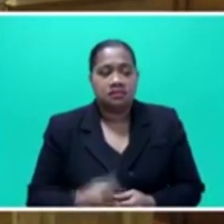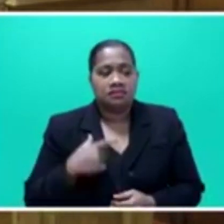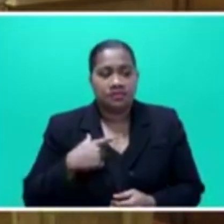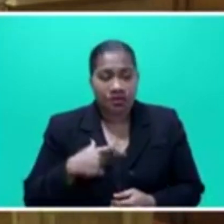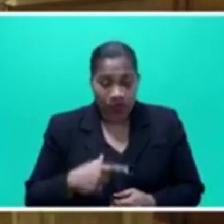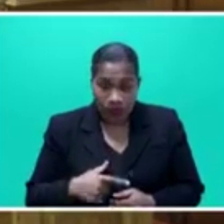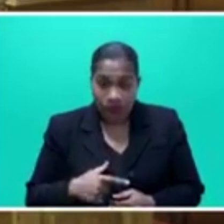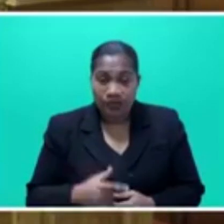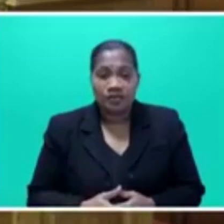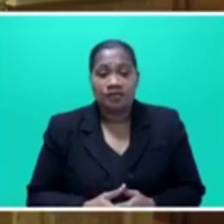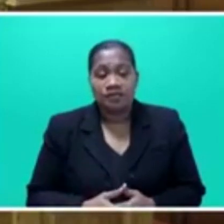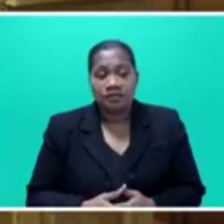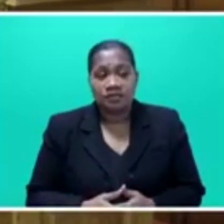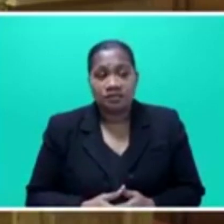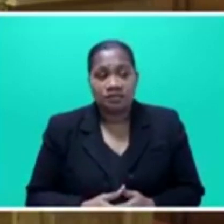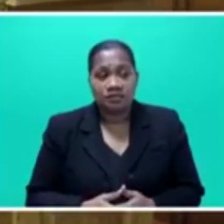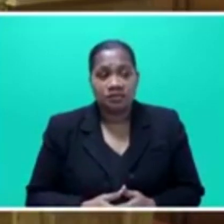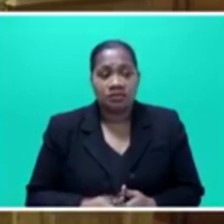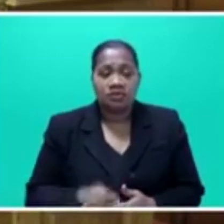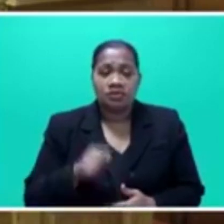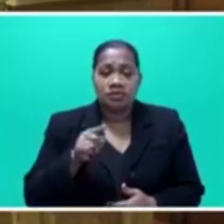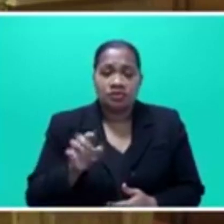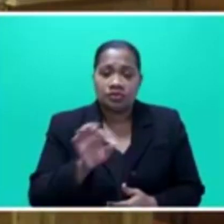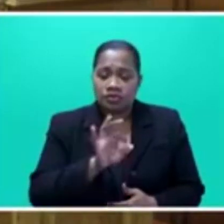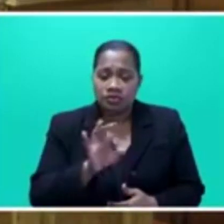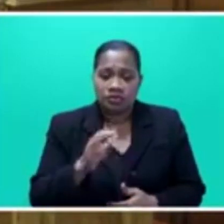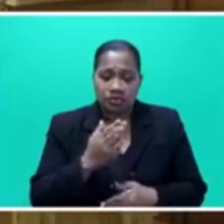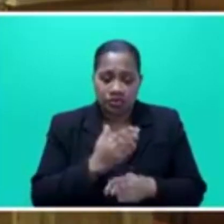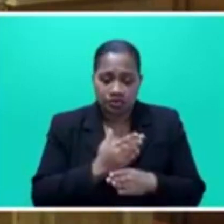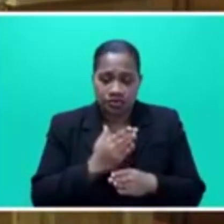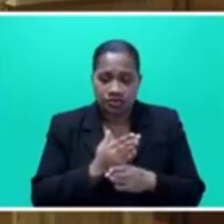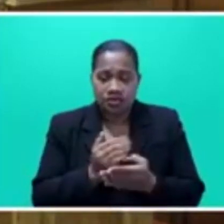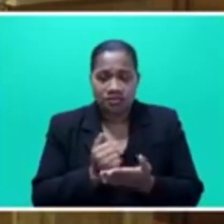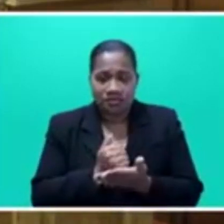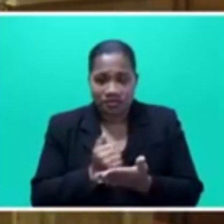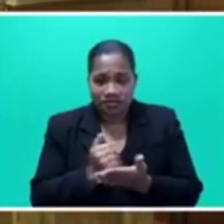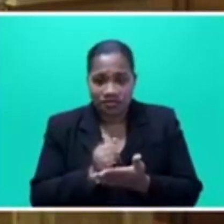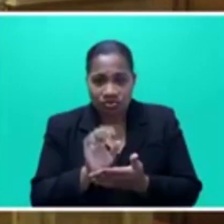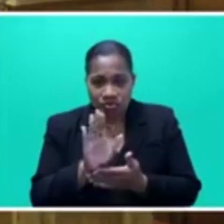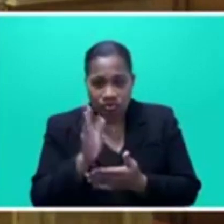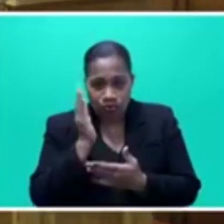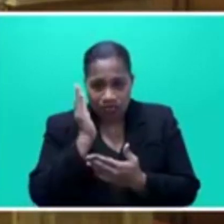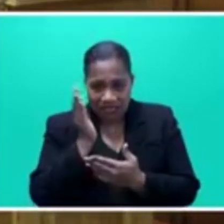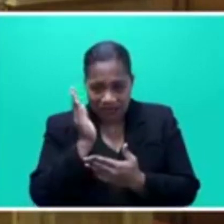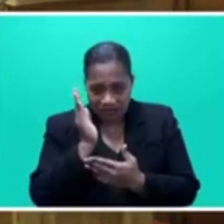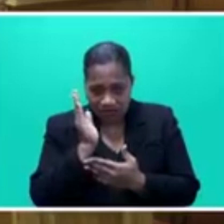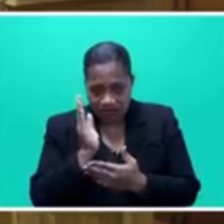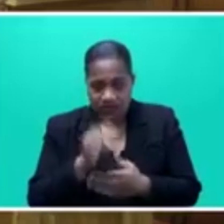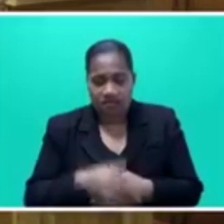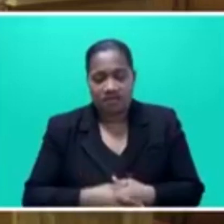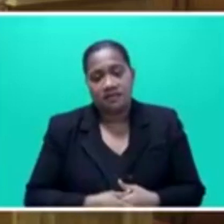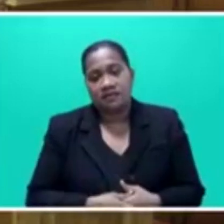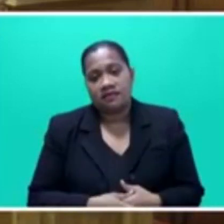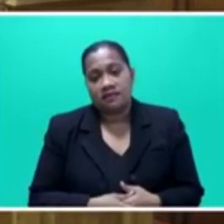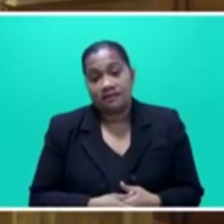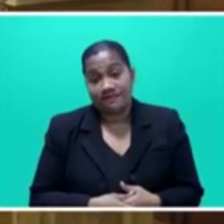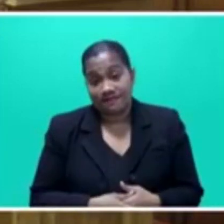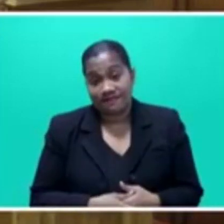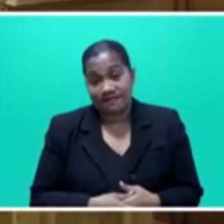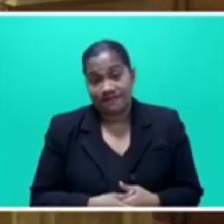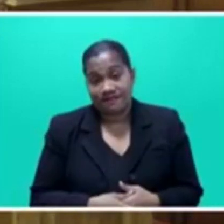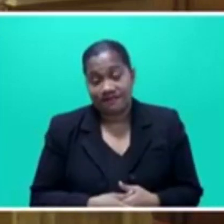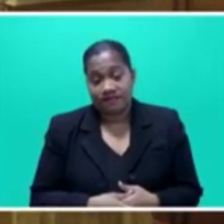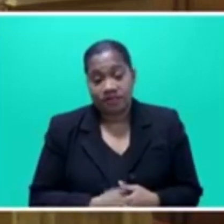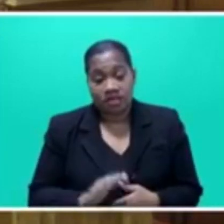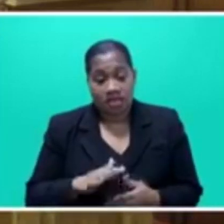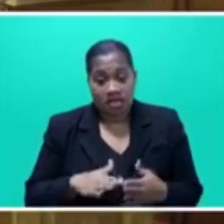don't work on administration your time for your presentations. Now, this side